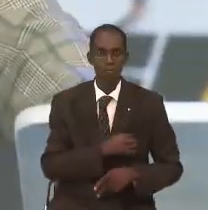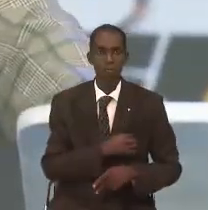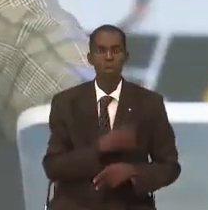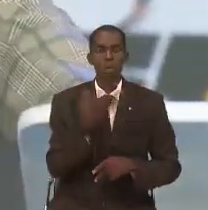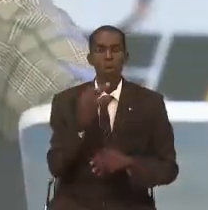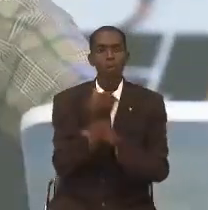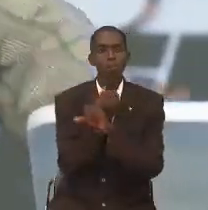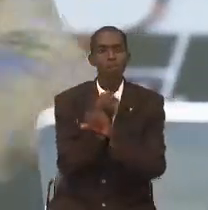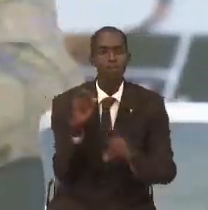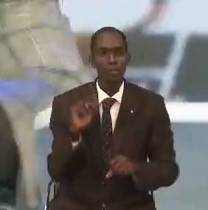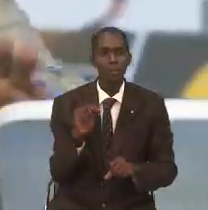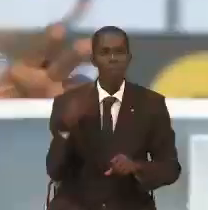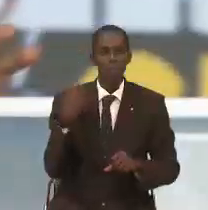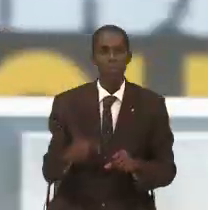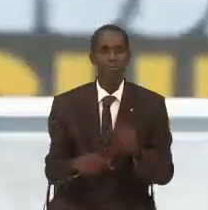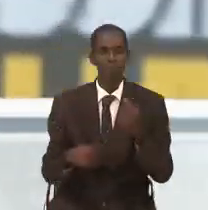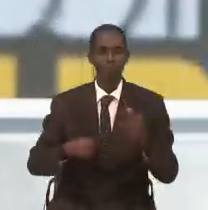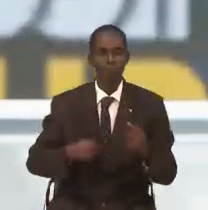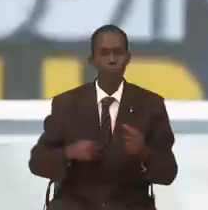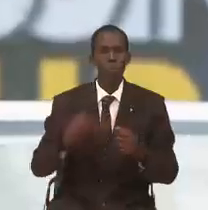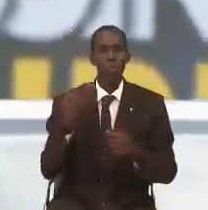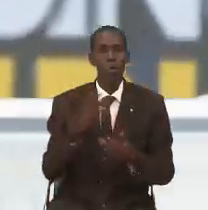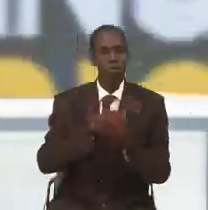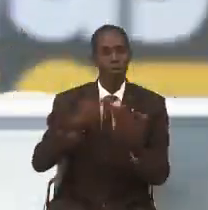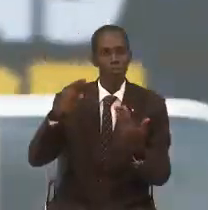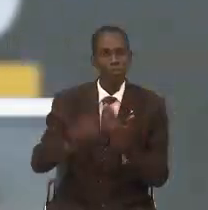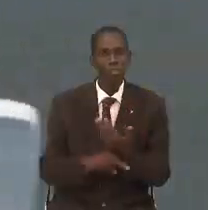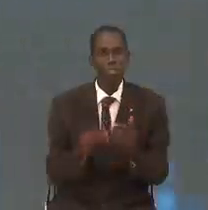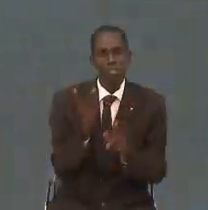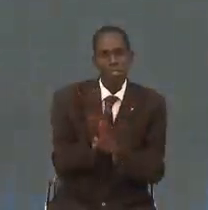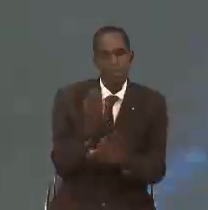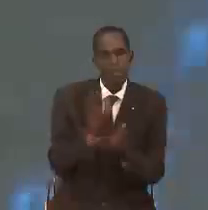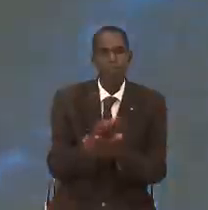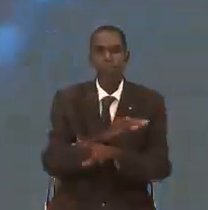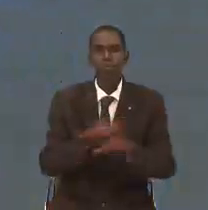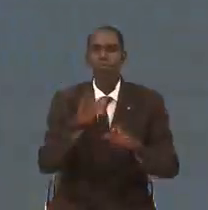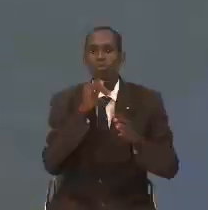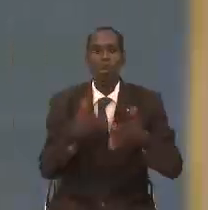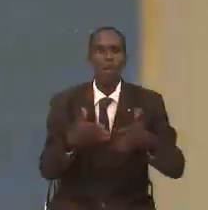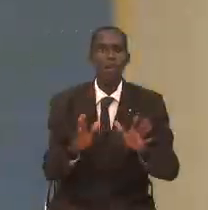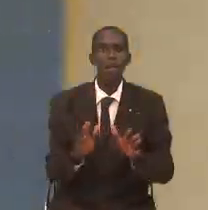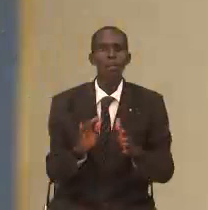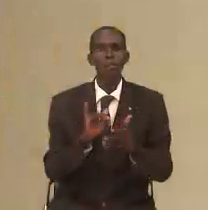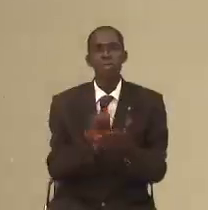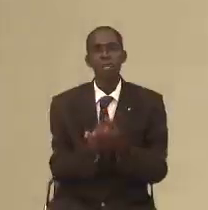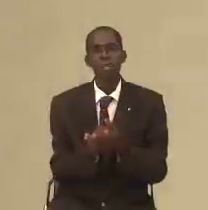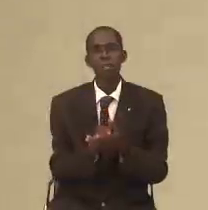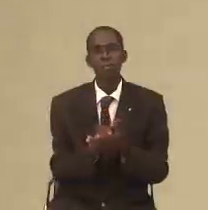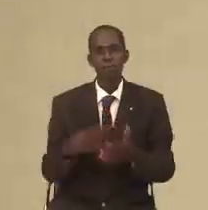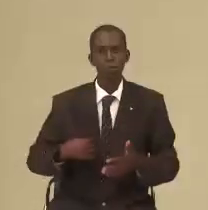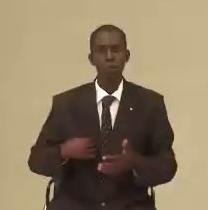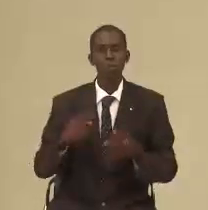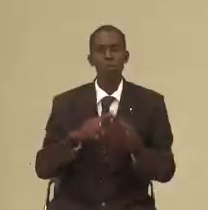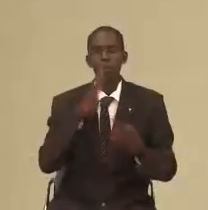the robe of righteousness. They keep that, and they do not allow those garments to be soiled by